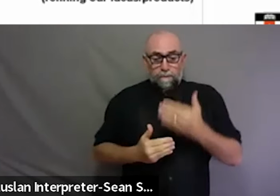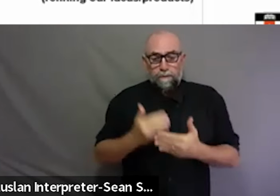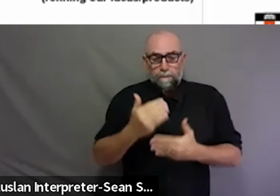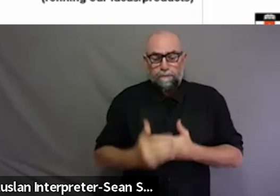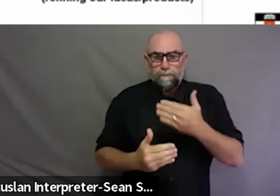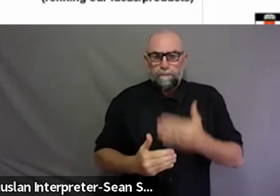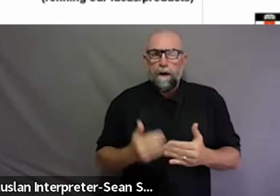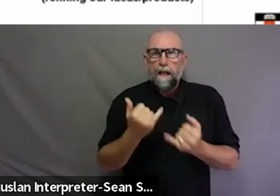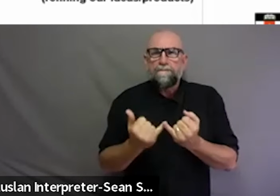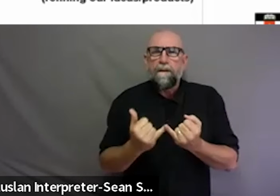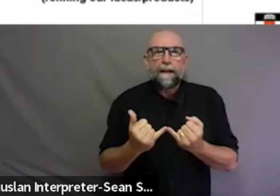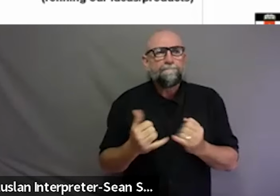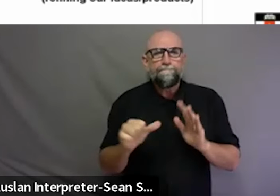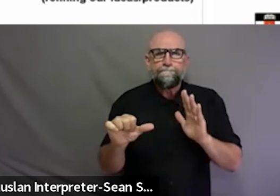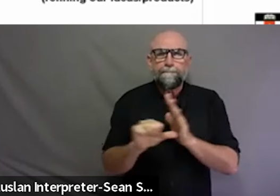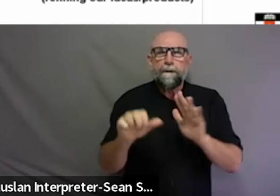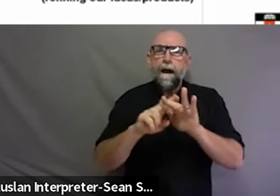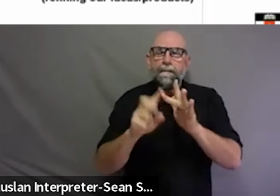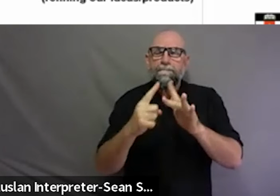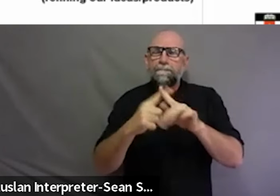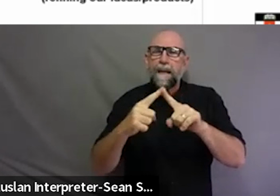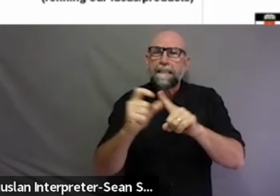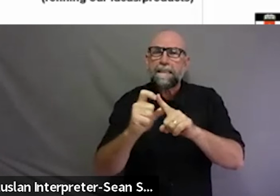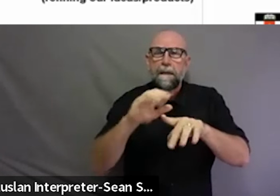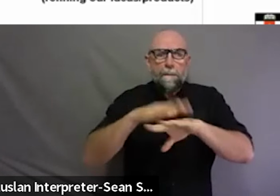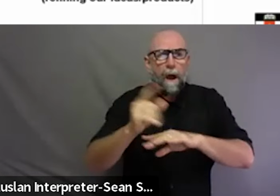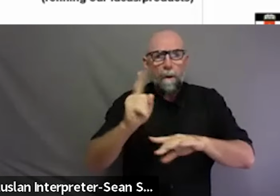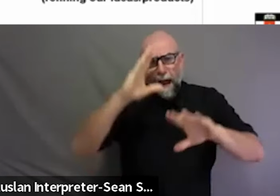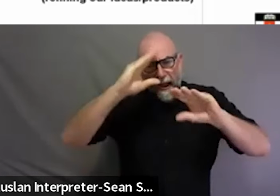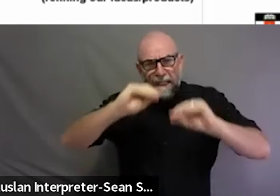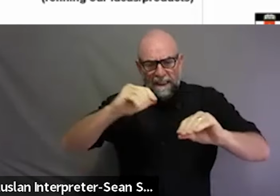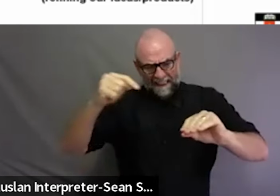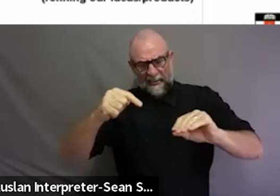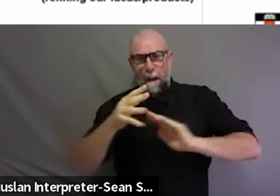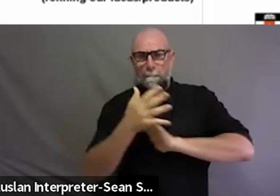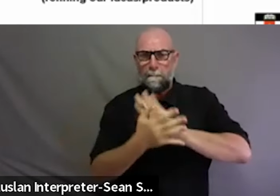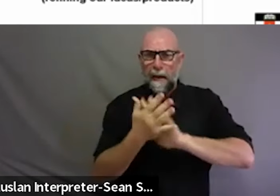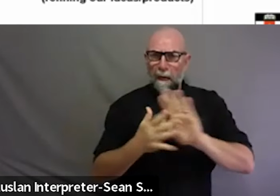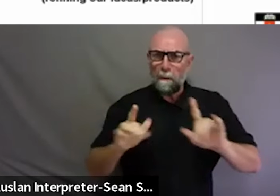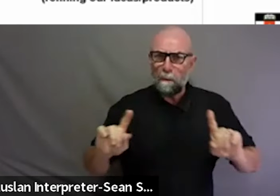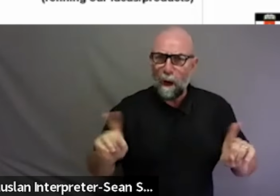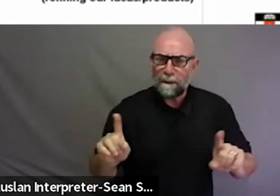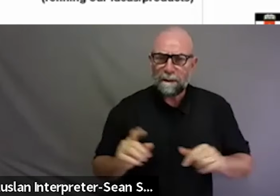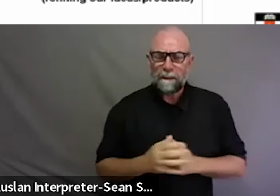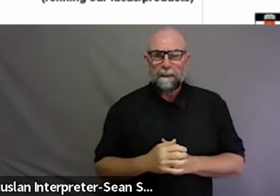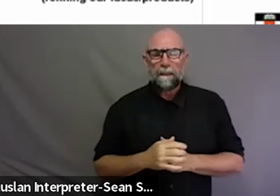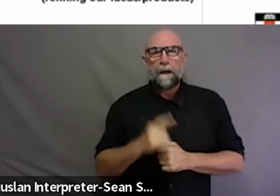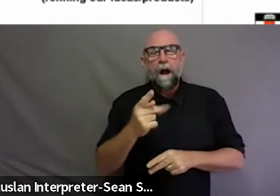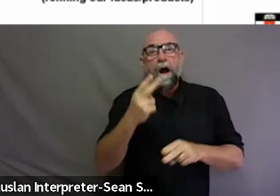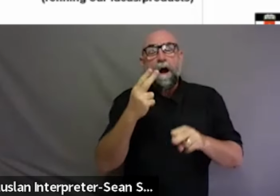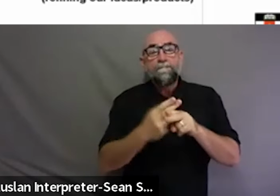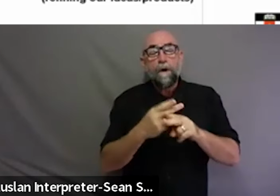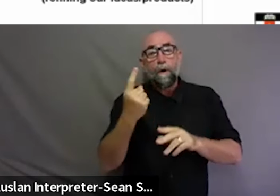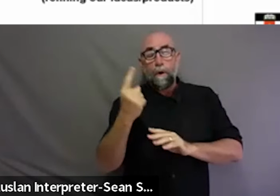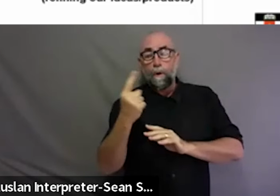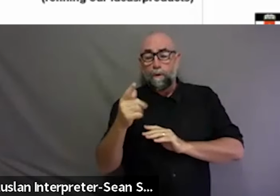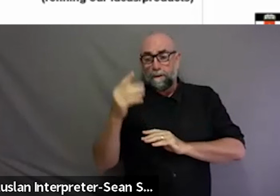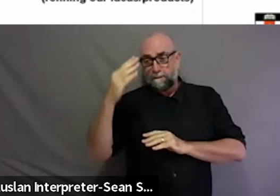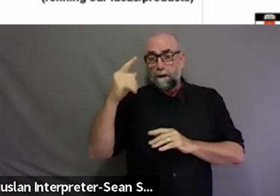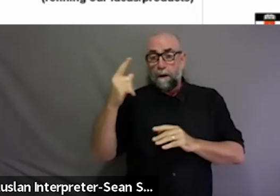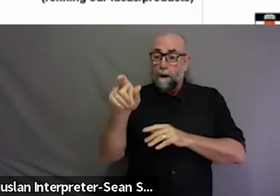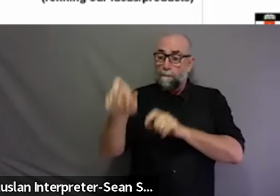of you know, what education is. So in a sense, at least for the neurotypical